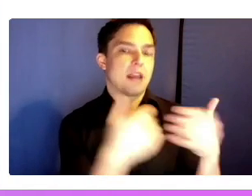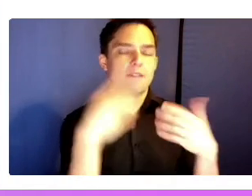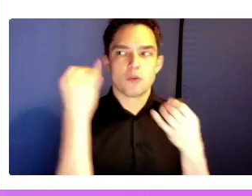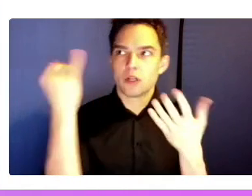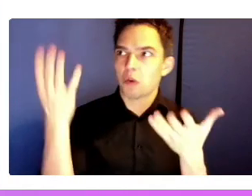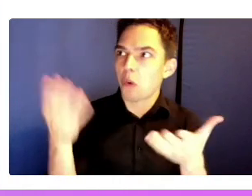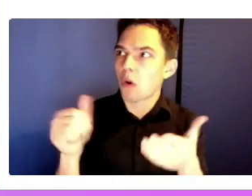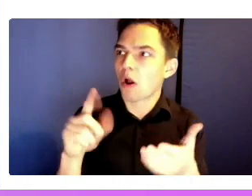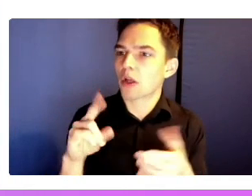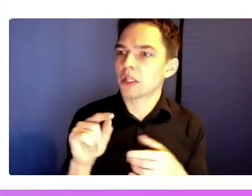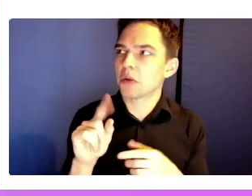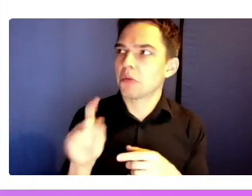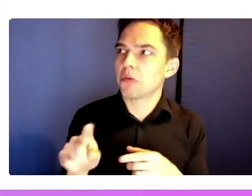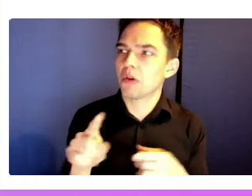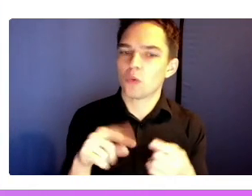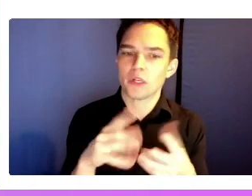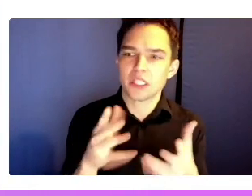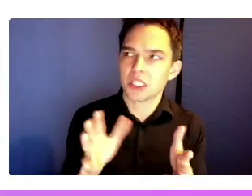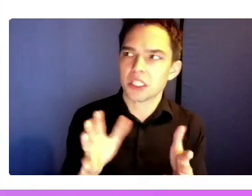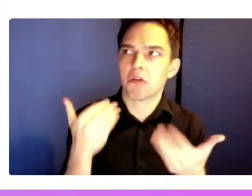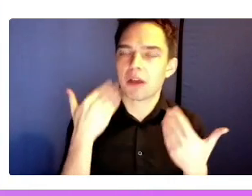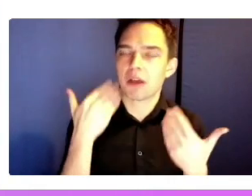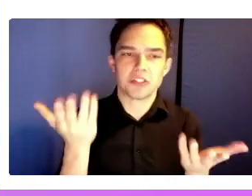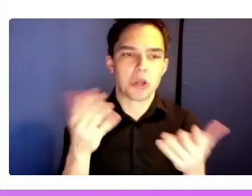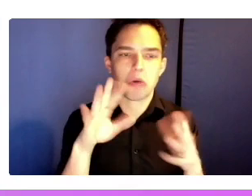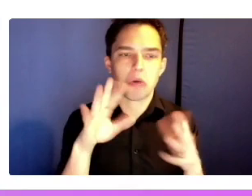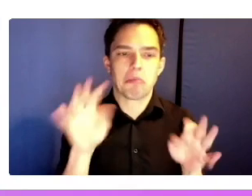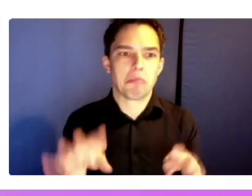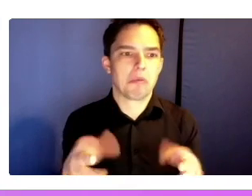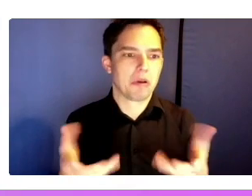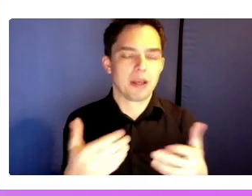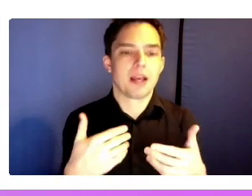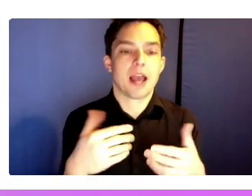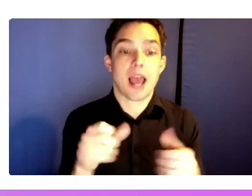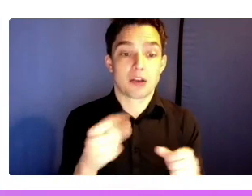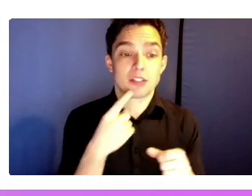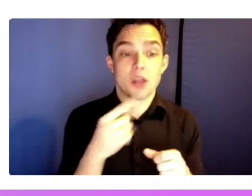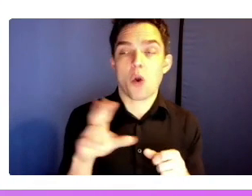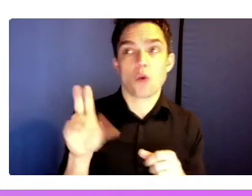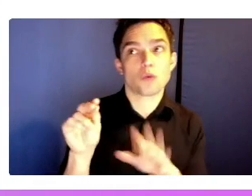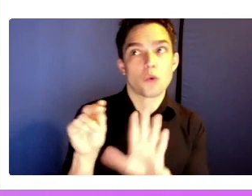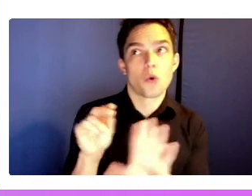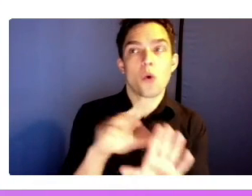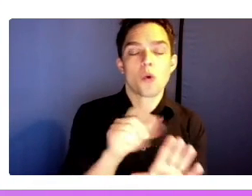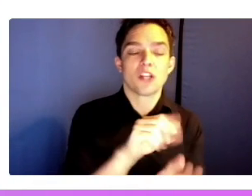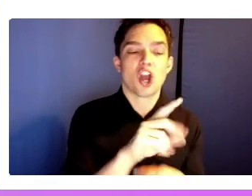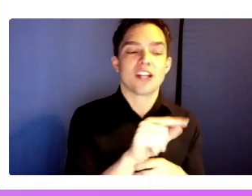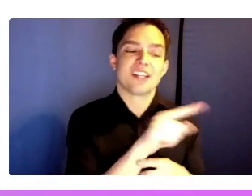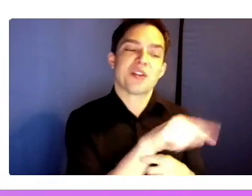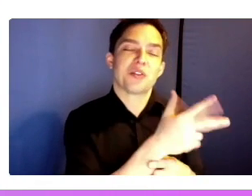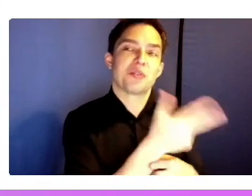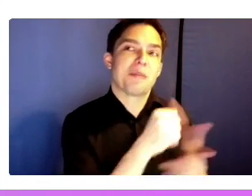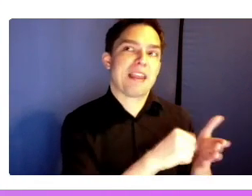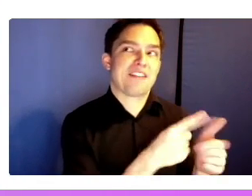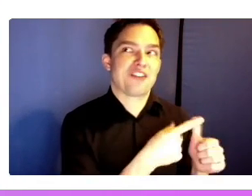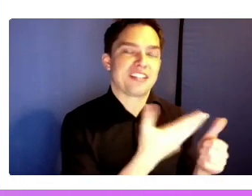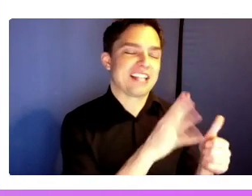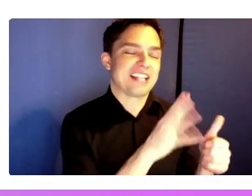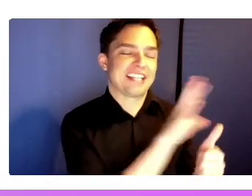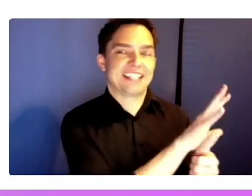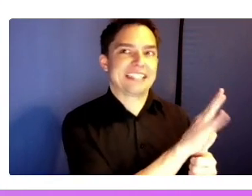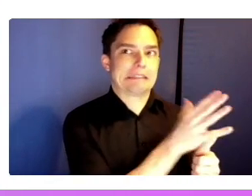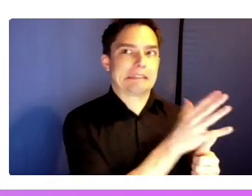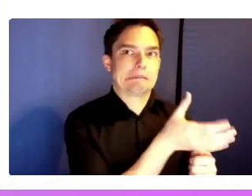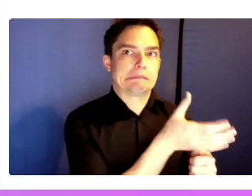no idea when the audit was end. You know, ideally I could have said, oh no, only audit these 3 pages first, you know, like that